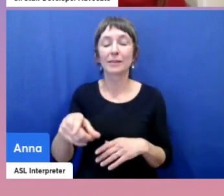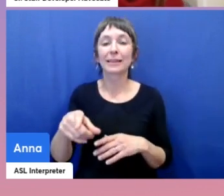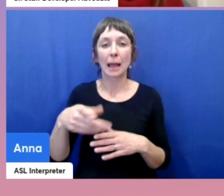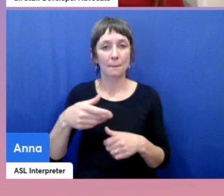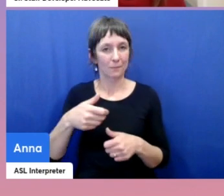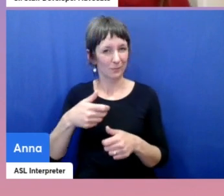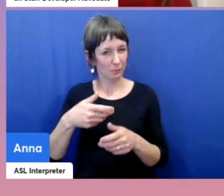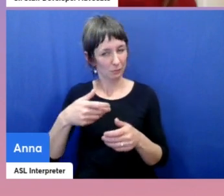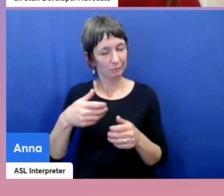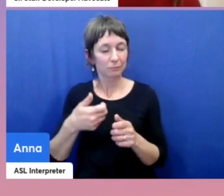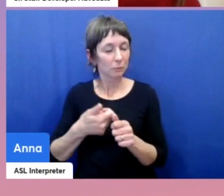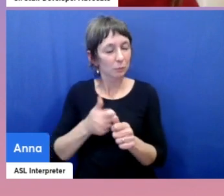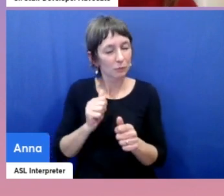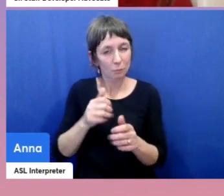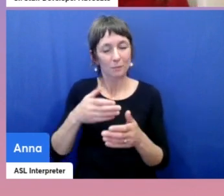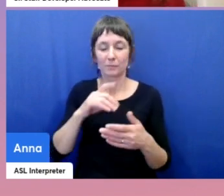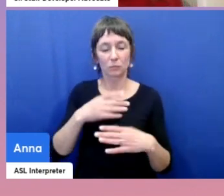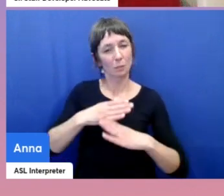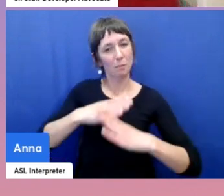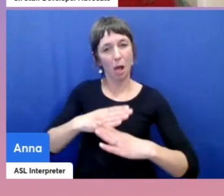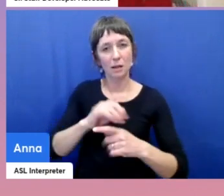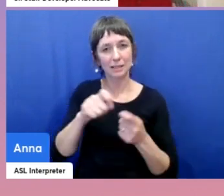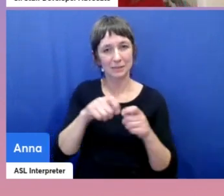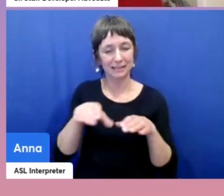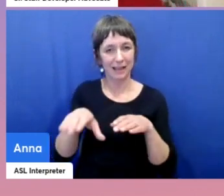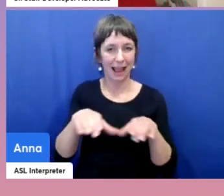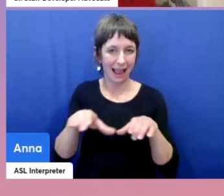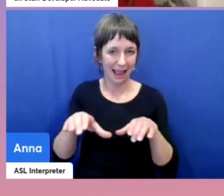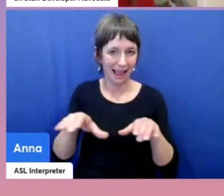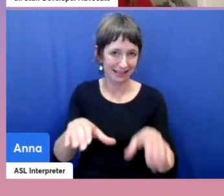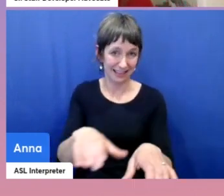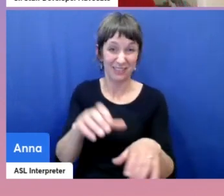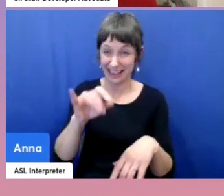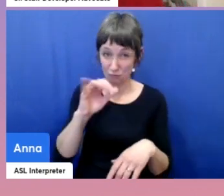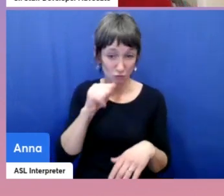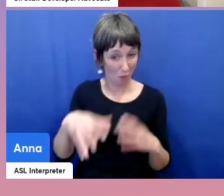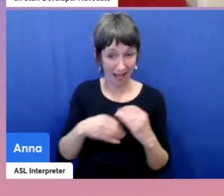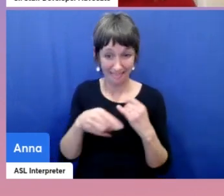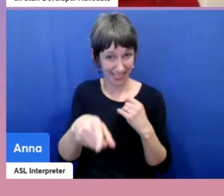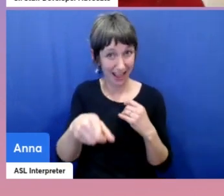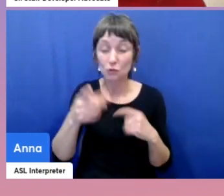node. So we have to remove this taint, otherwise we can't run anything.